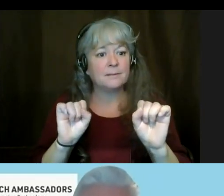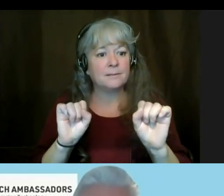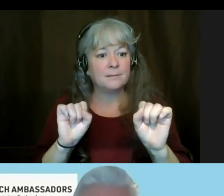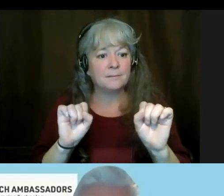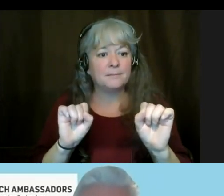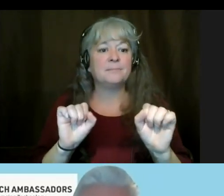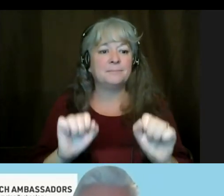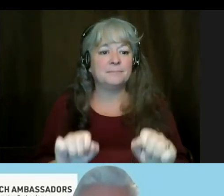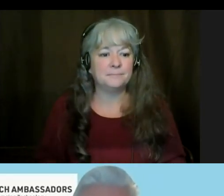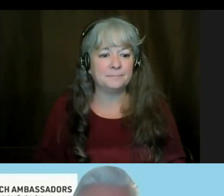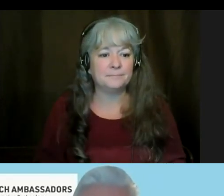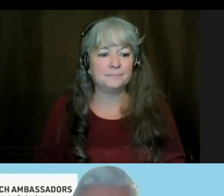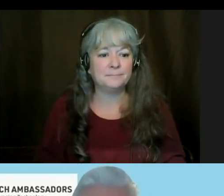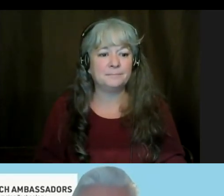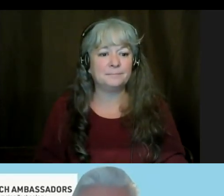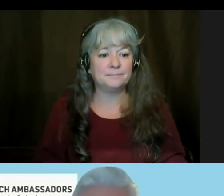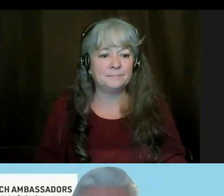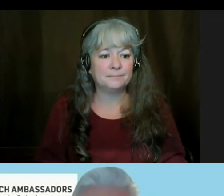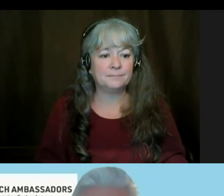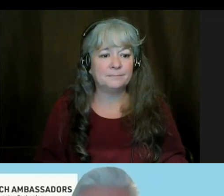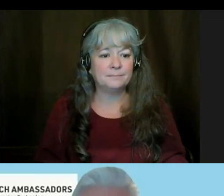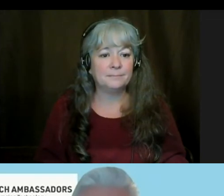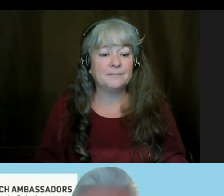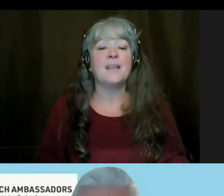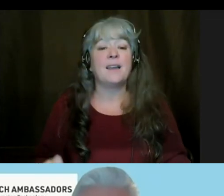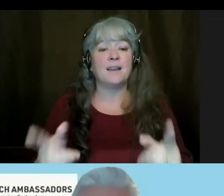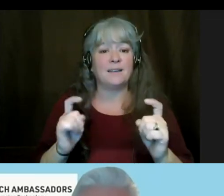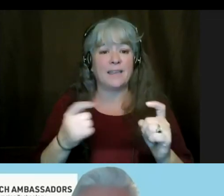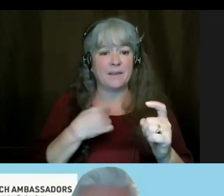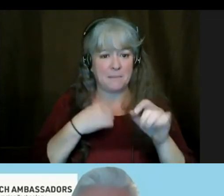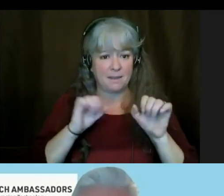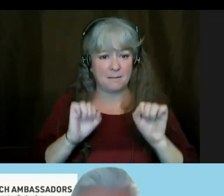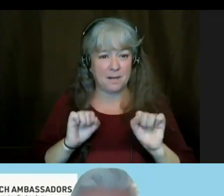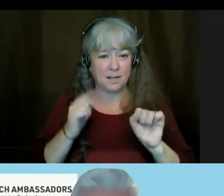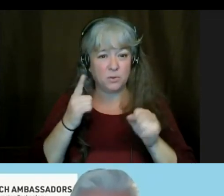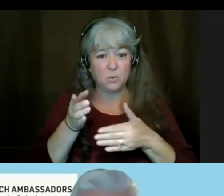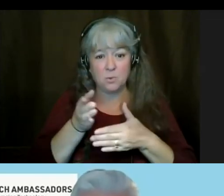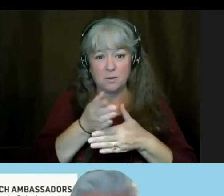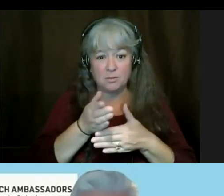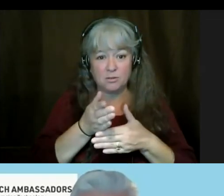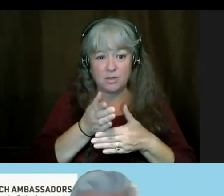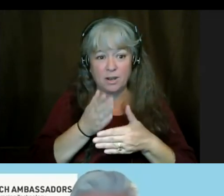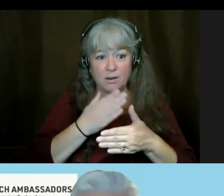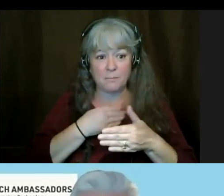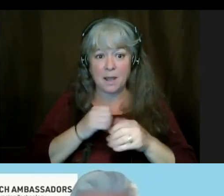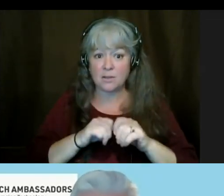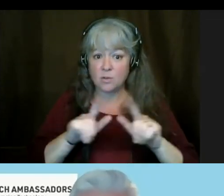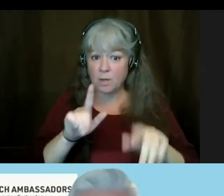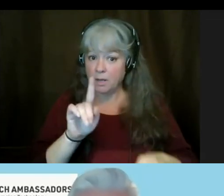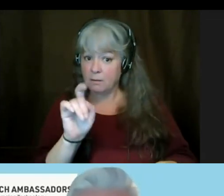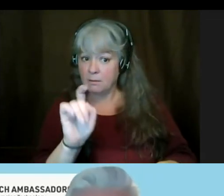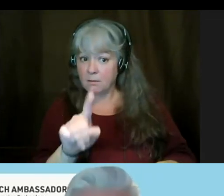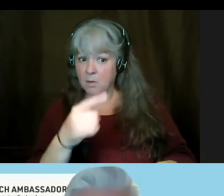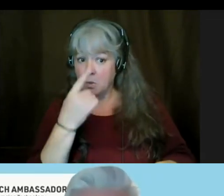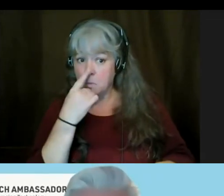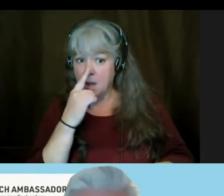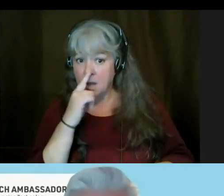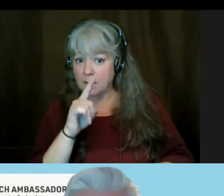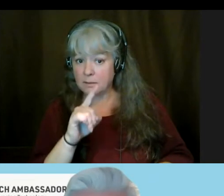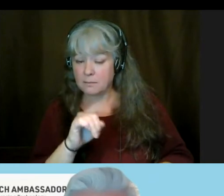you give me the ability to share my screen? Let